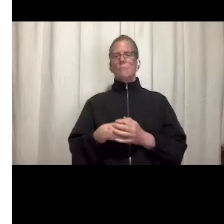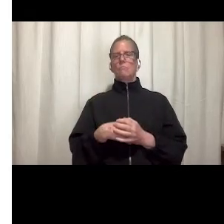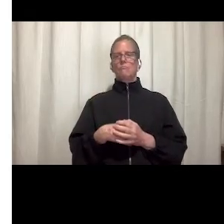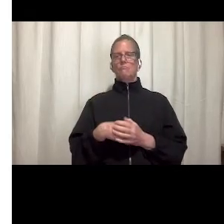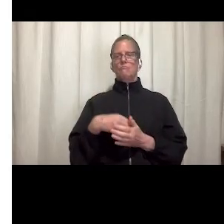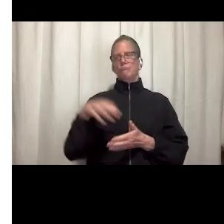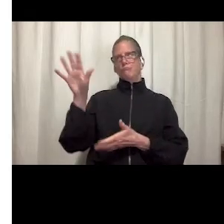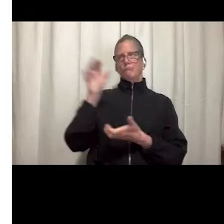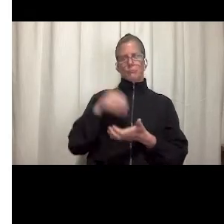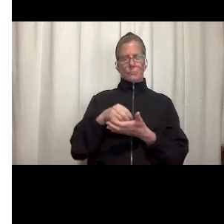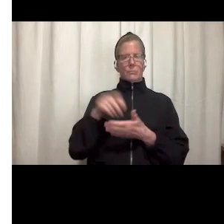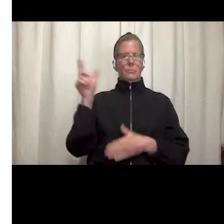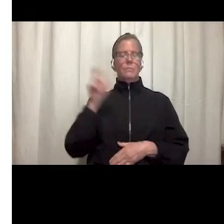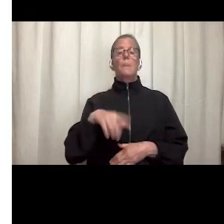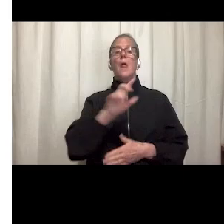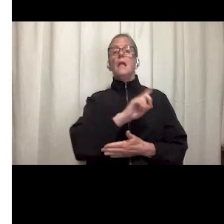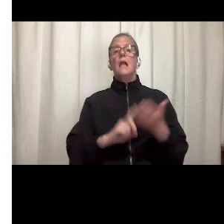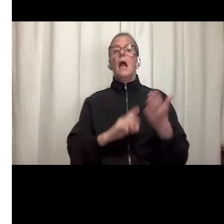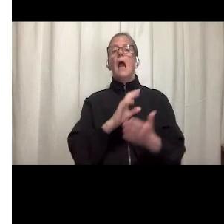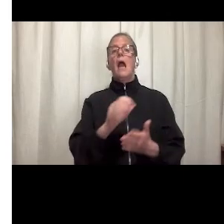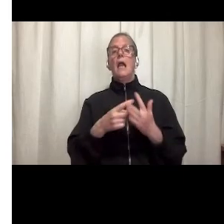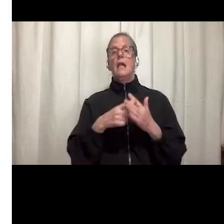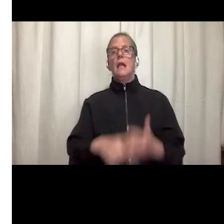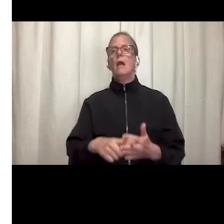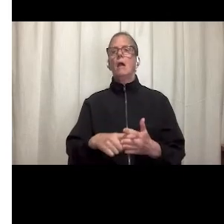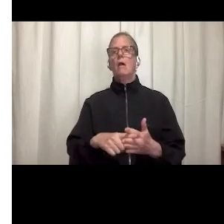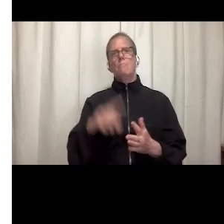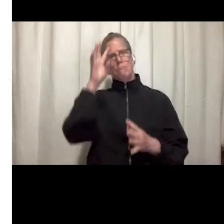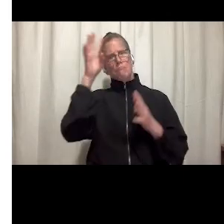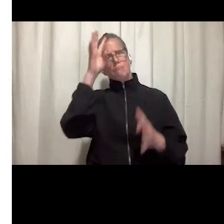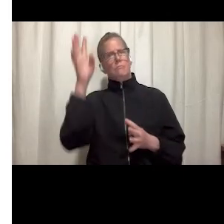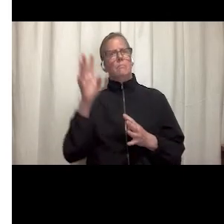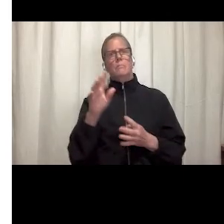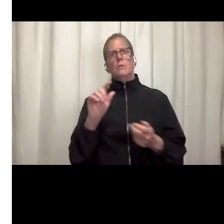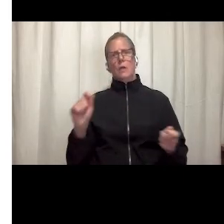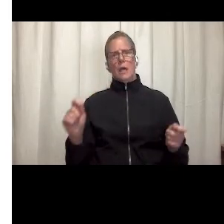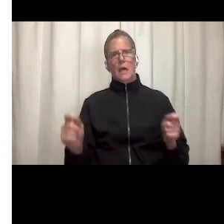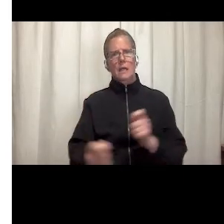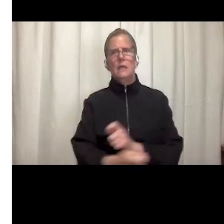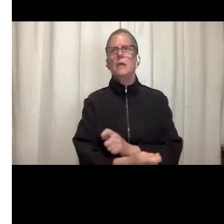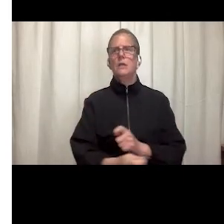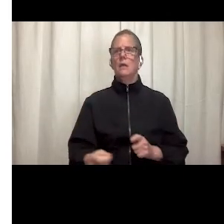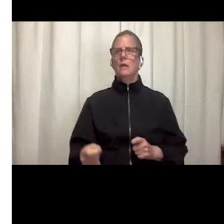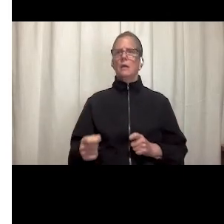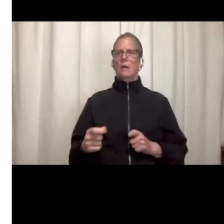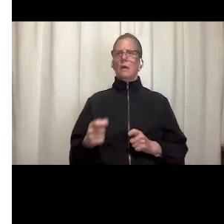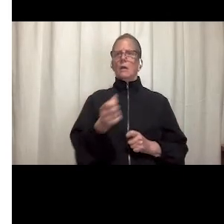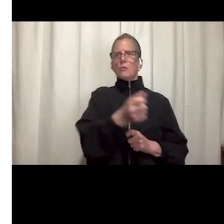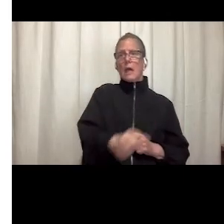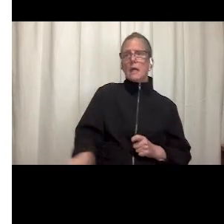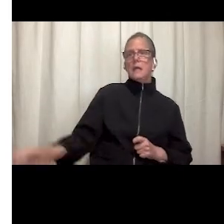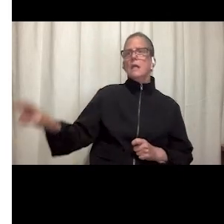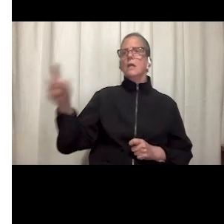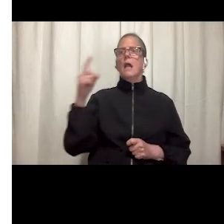design and implement an innovative transition and career reintegration intervention